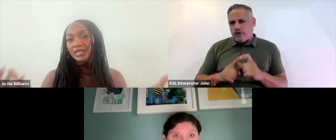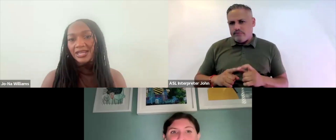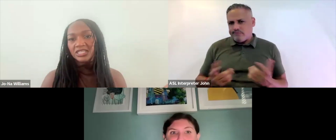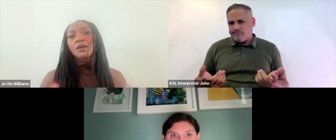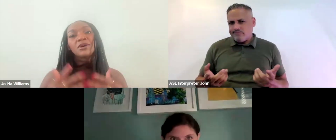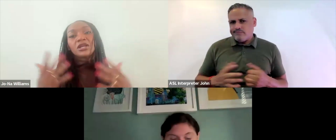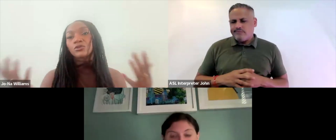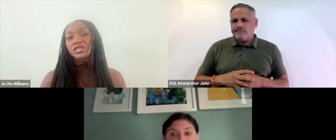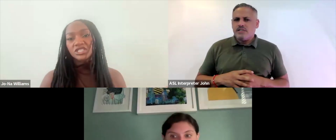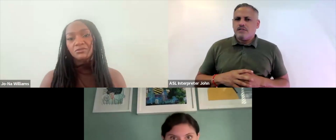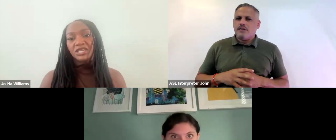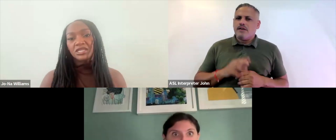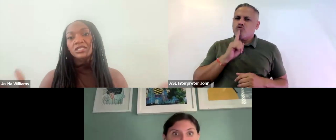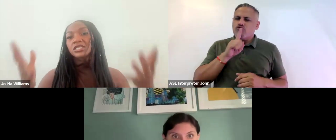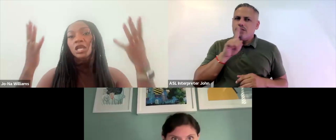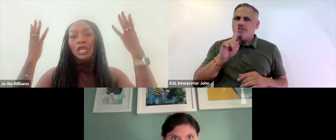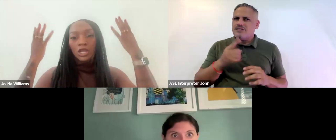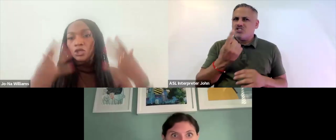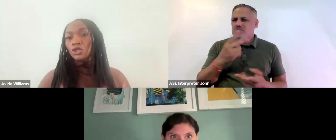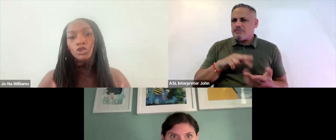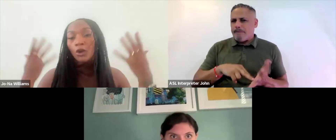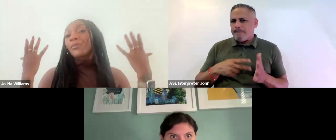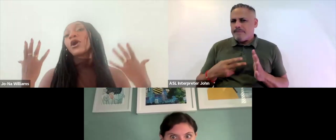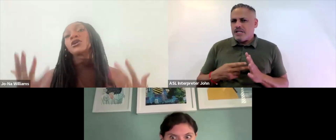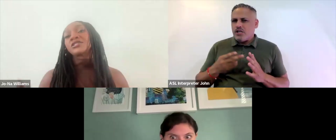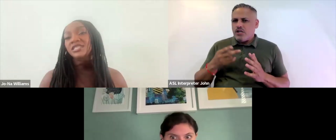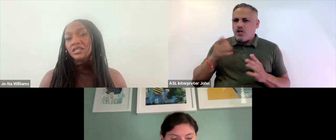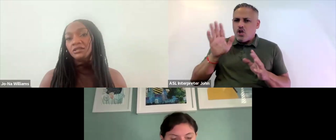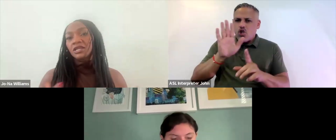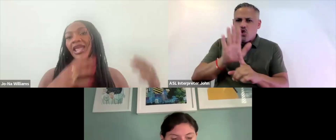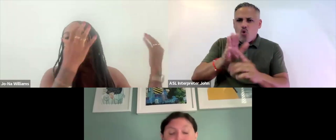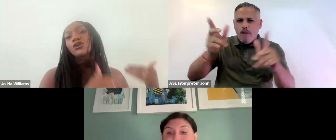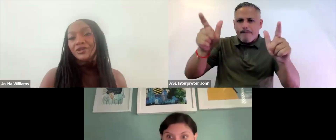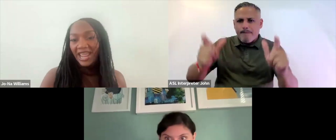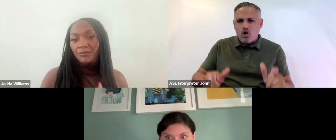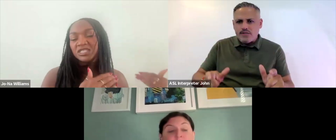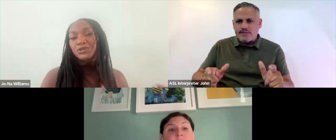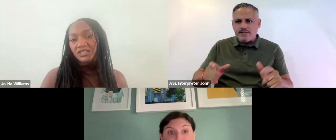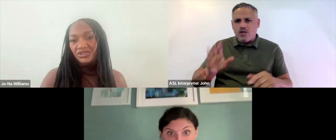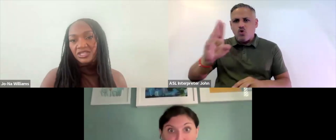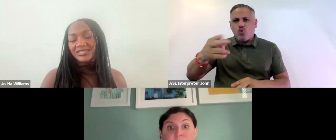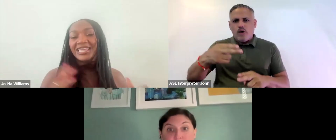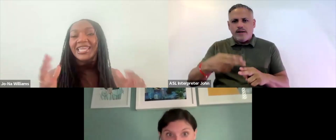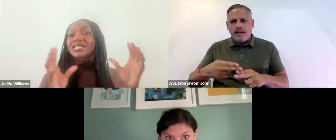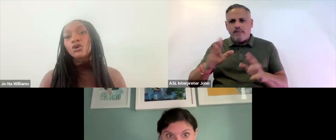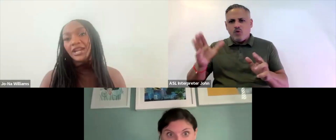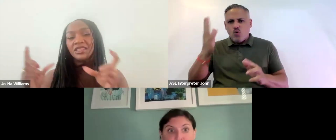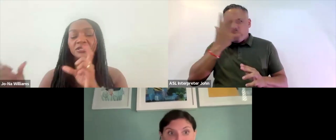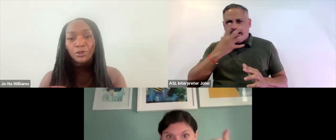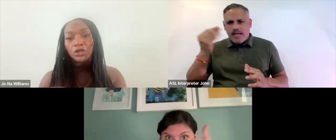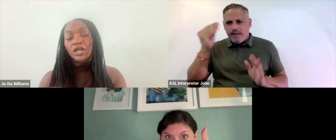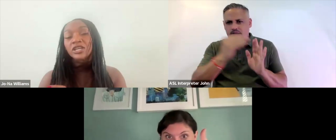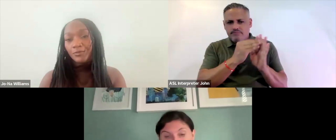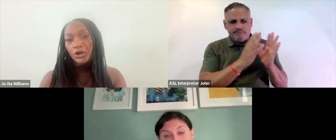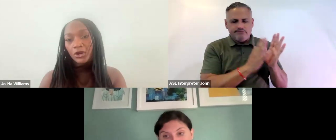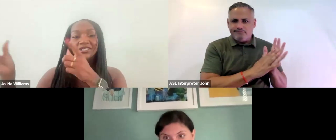name and likeness, but it really just means your person and your name specifically. They can't take your name